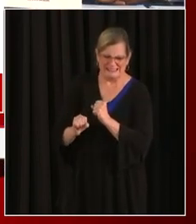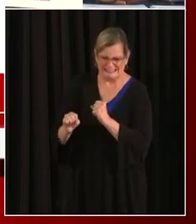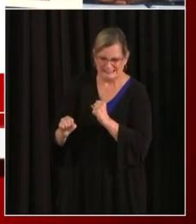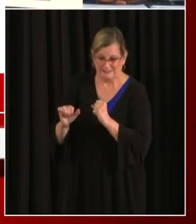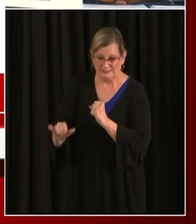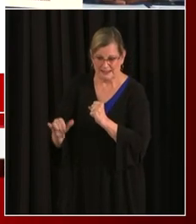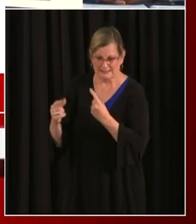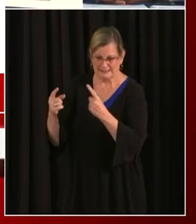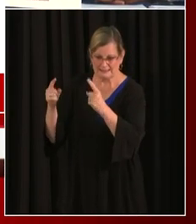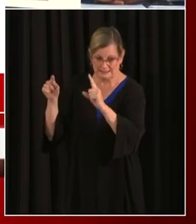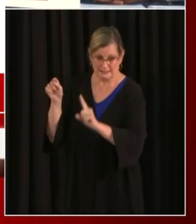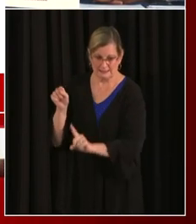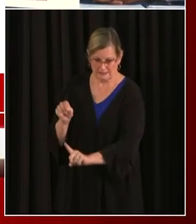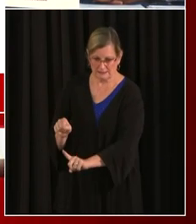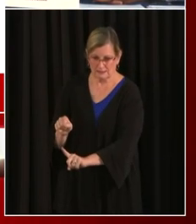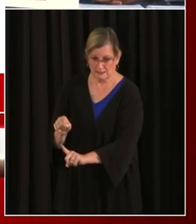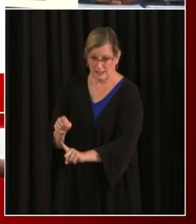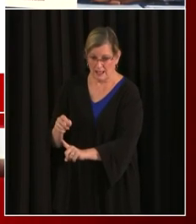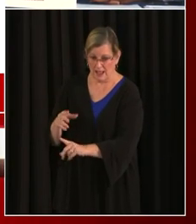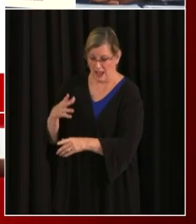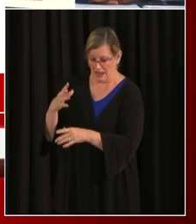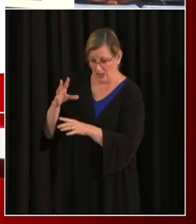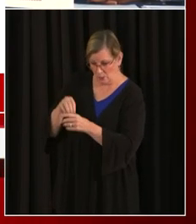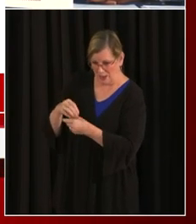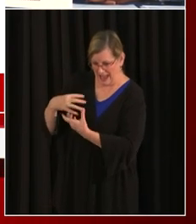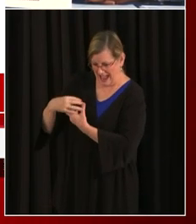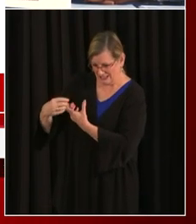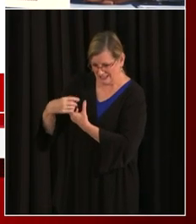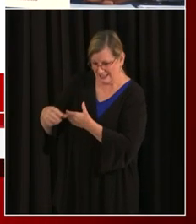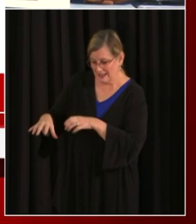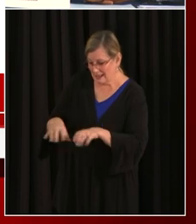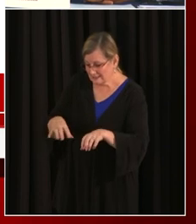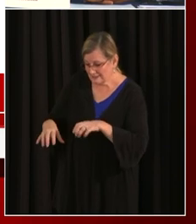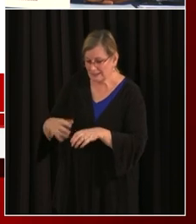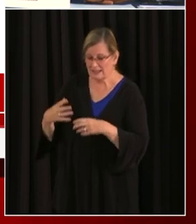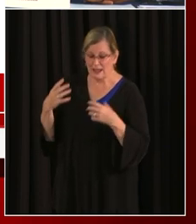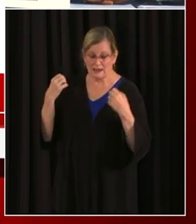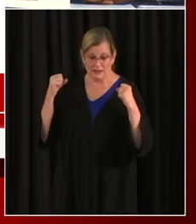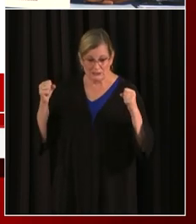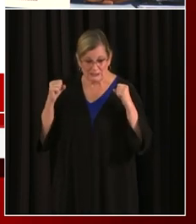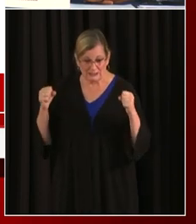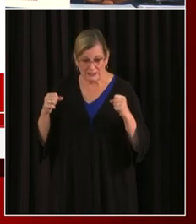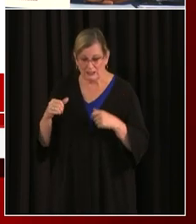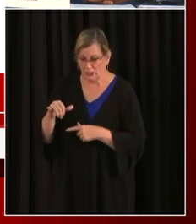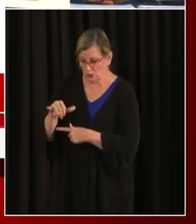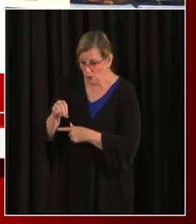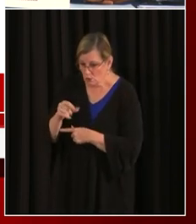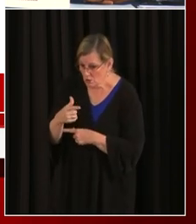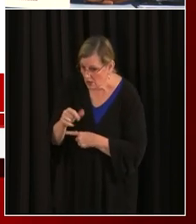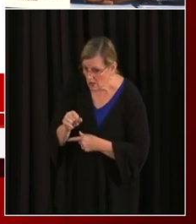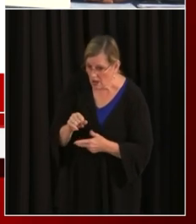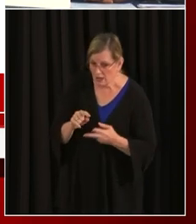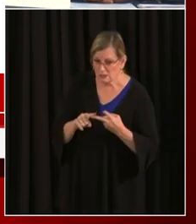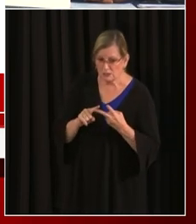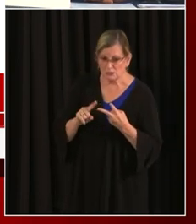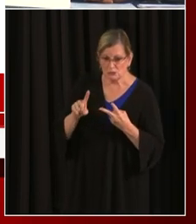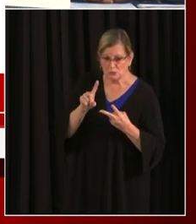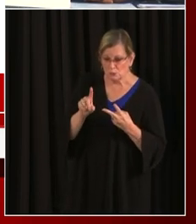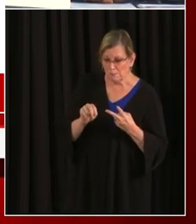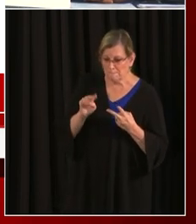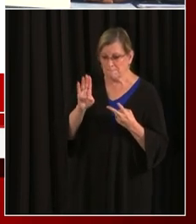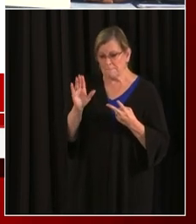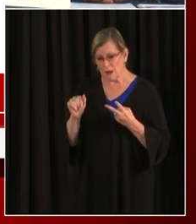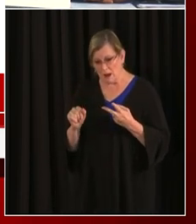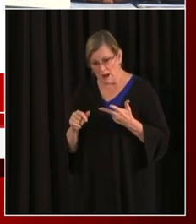will include outdoor fitness classes like yoga, Zumba, and gardening, sports like tennis and pickleball, as well